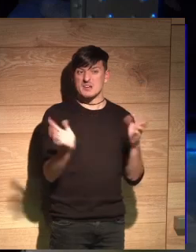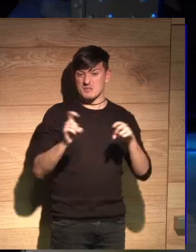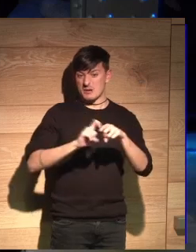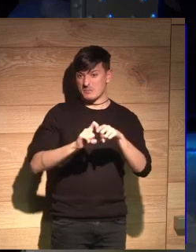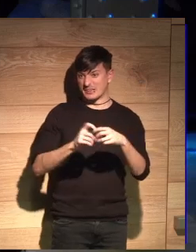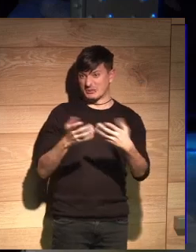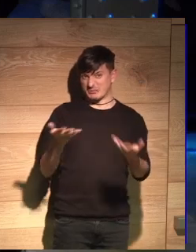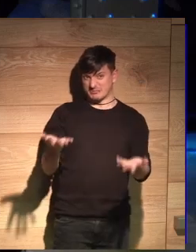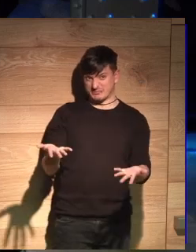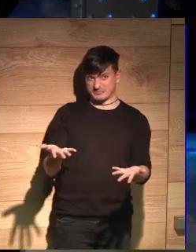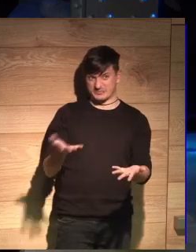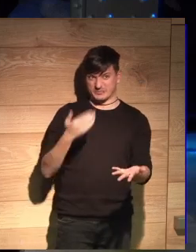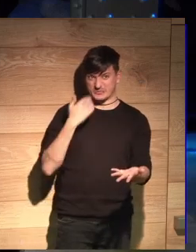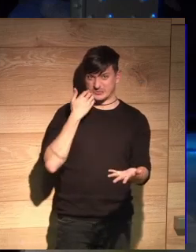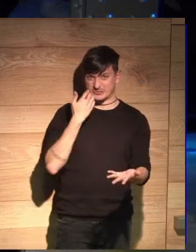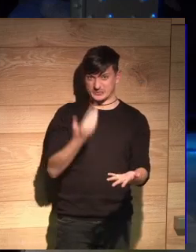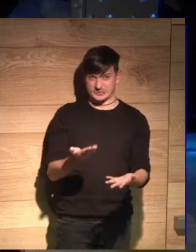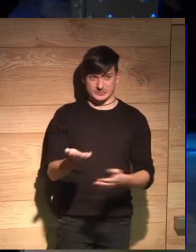is that they look like that.